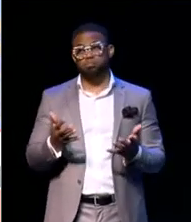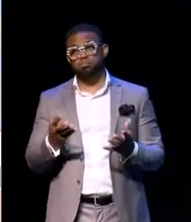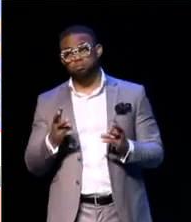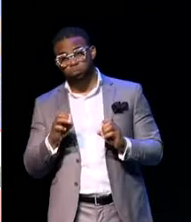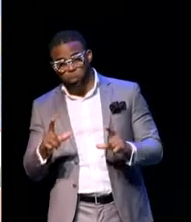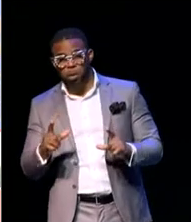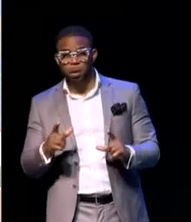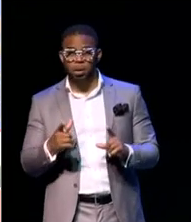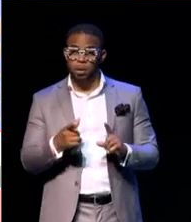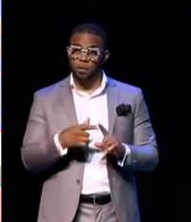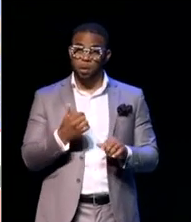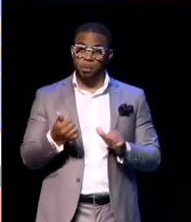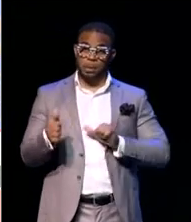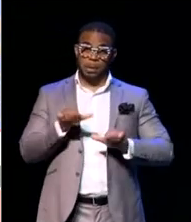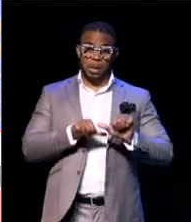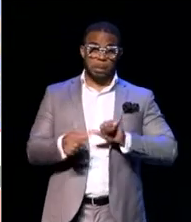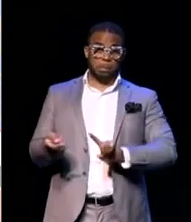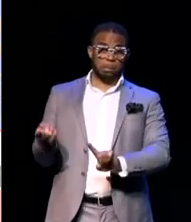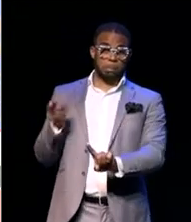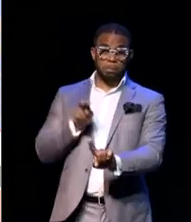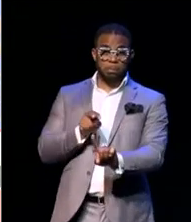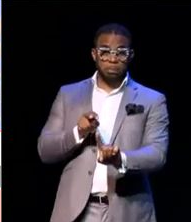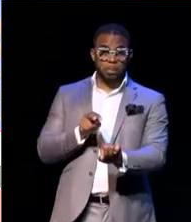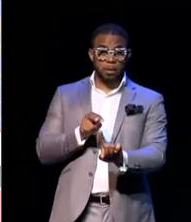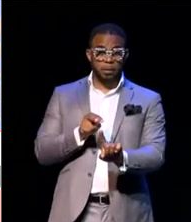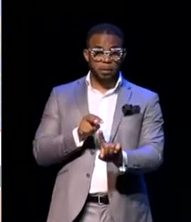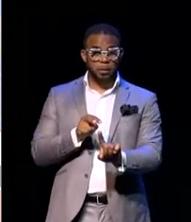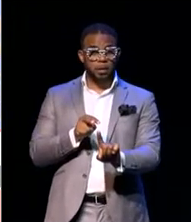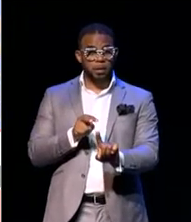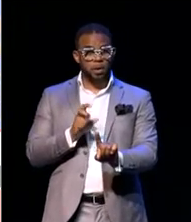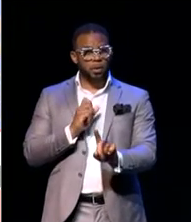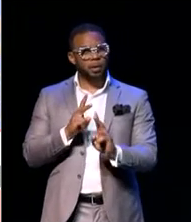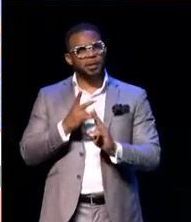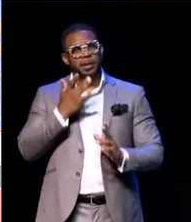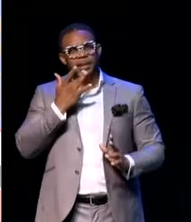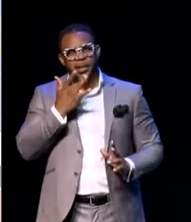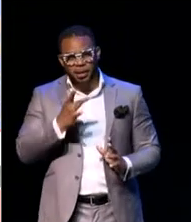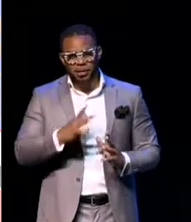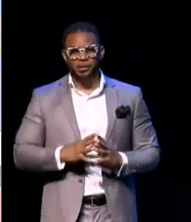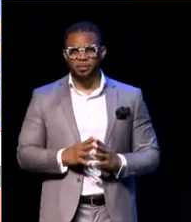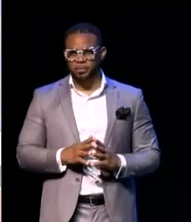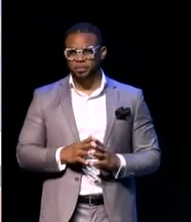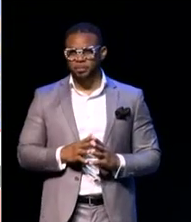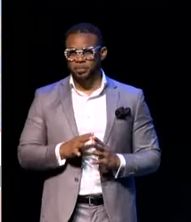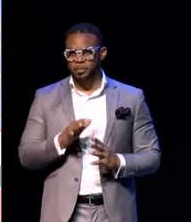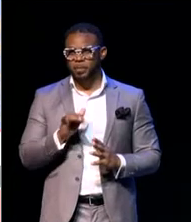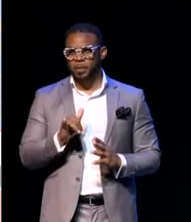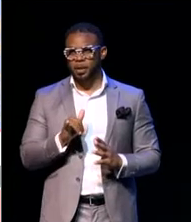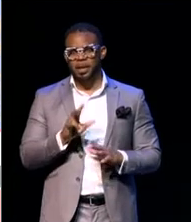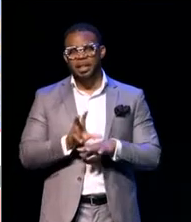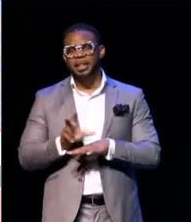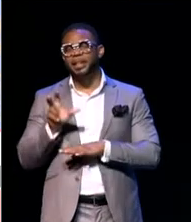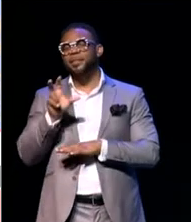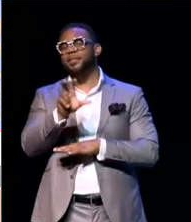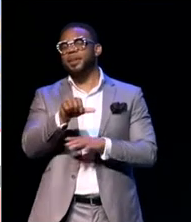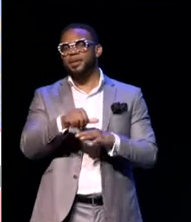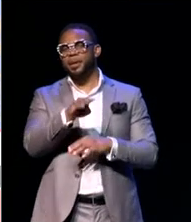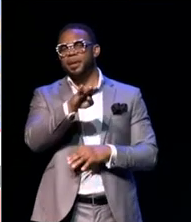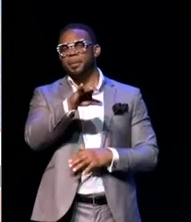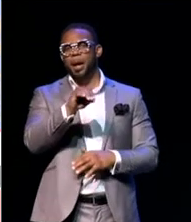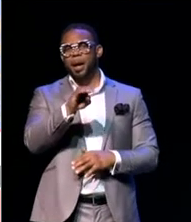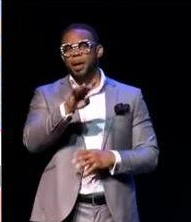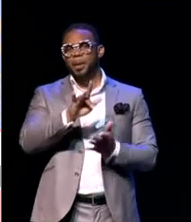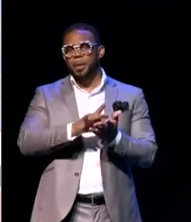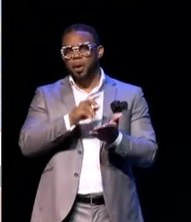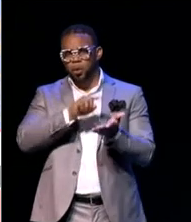Well, from a scientific standpoint, we are very fortunate that the investments in biomedical